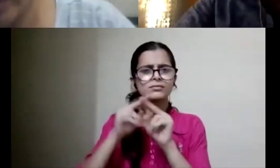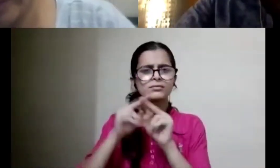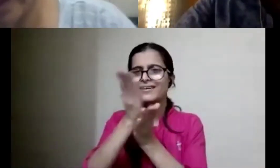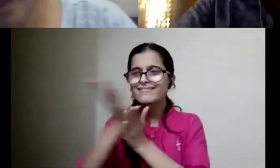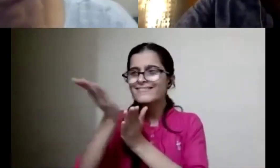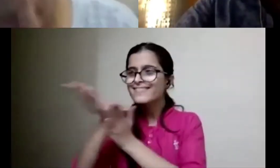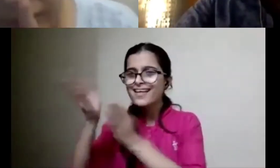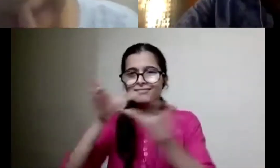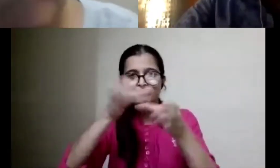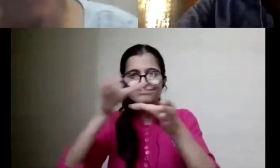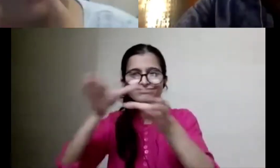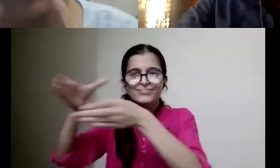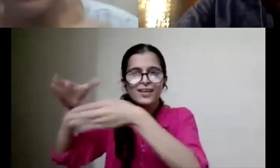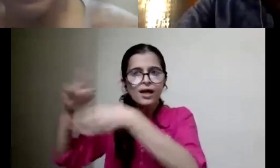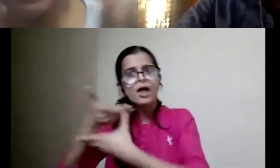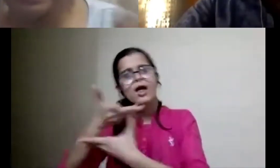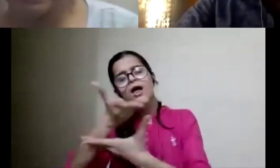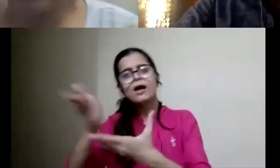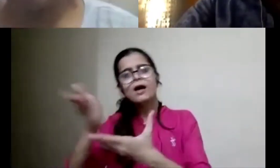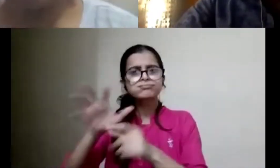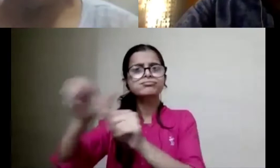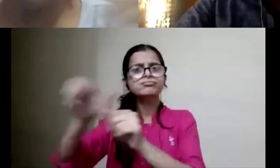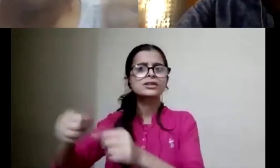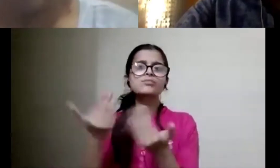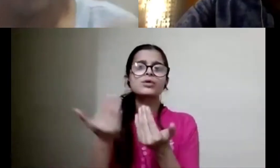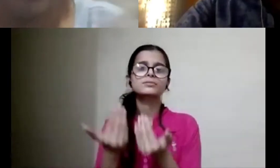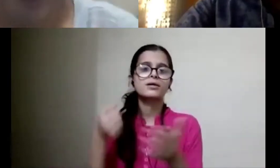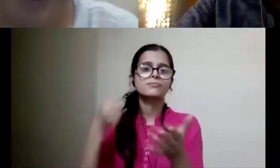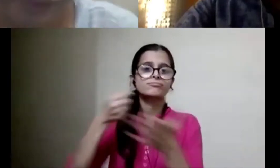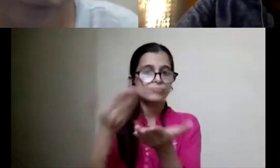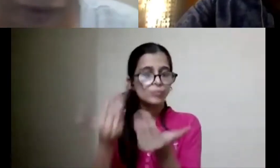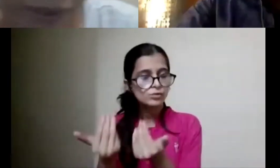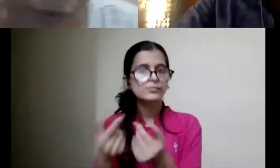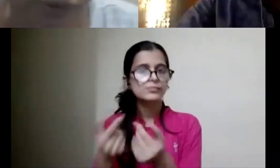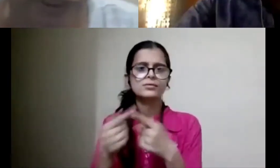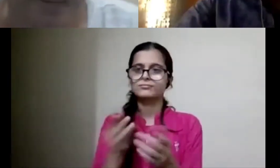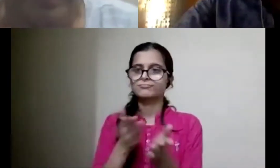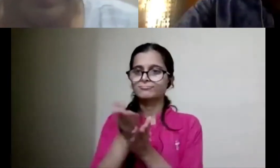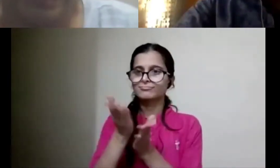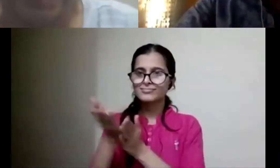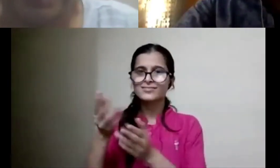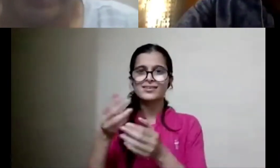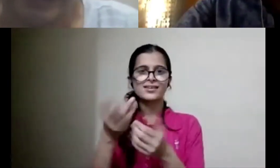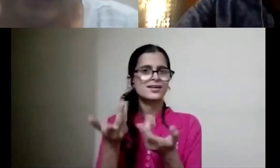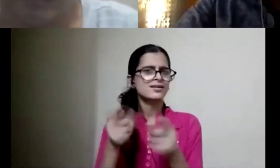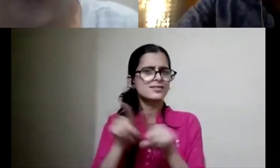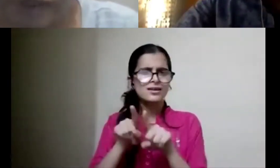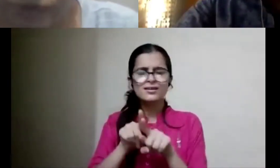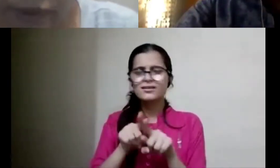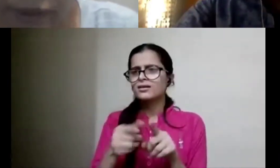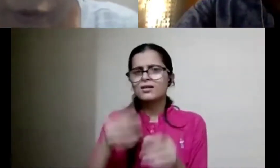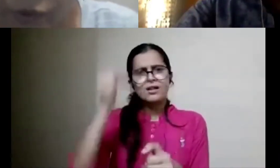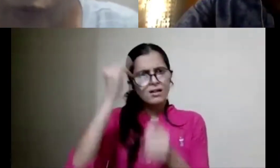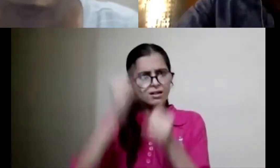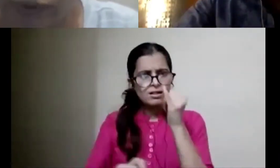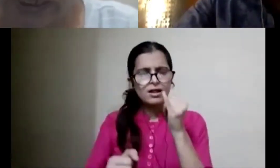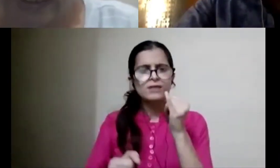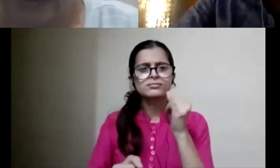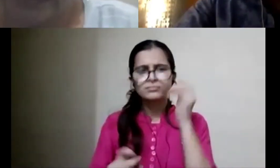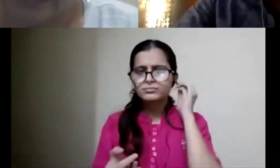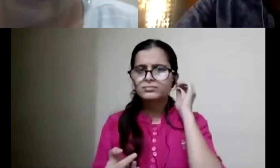taken from there. The reason why I'm also saying is that, you know, in terms of strategy, because I don't think this is the last battle or the first one that you're